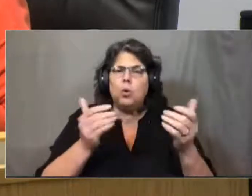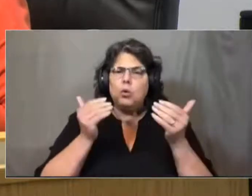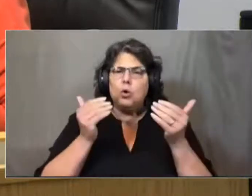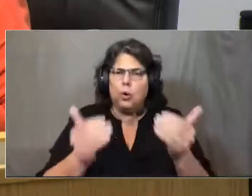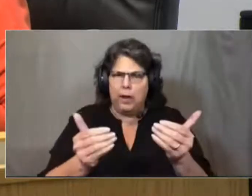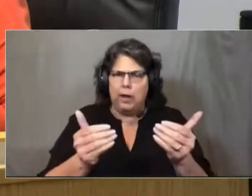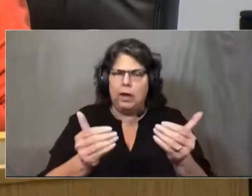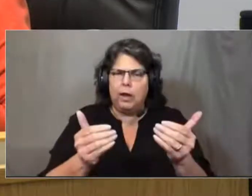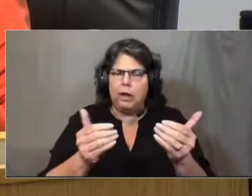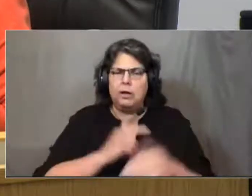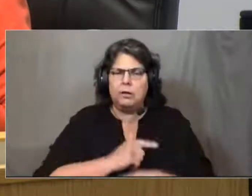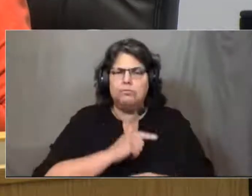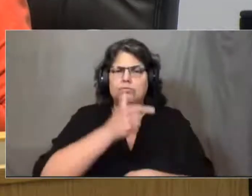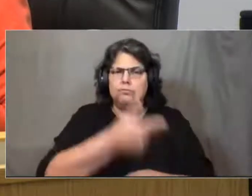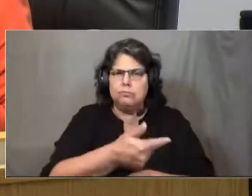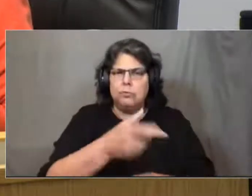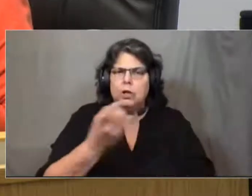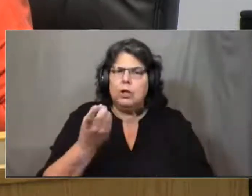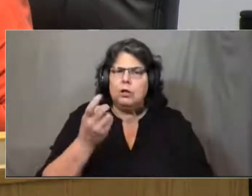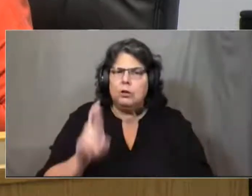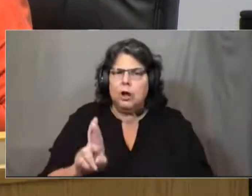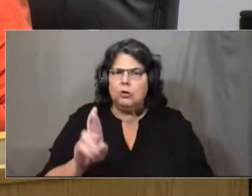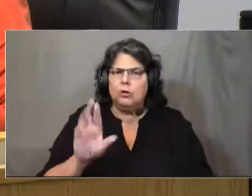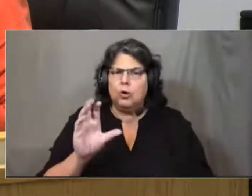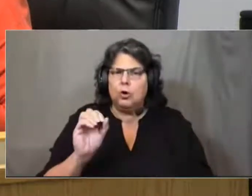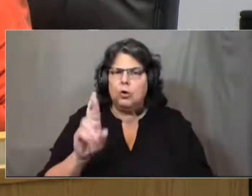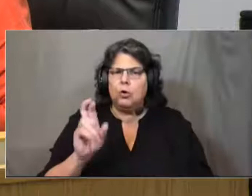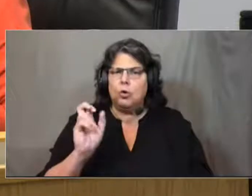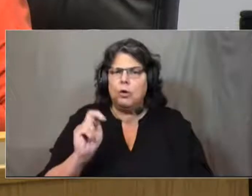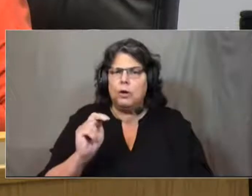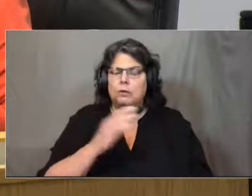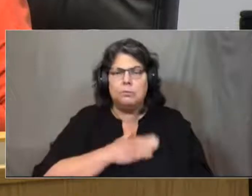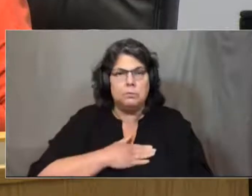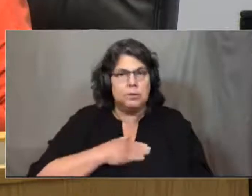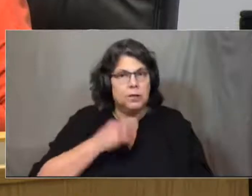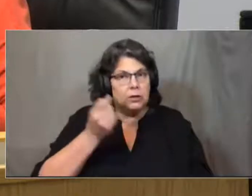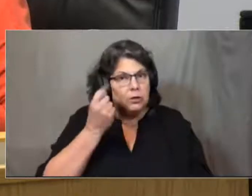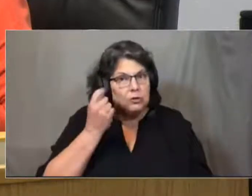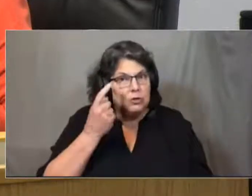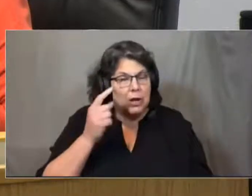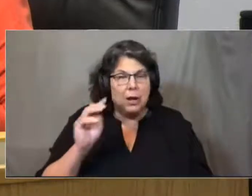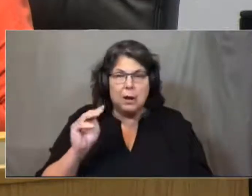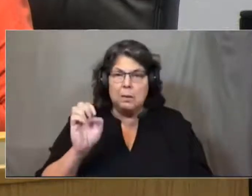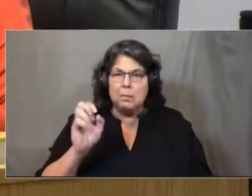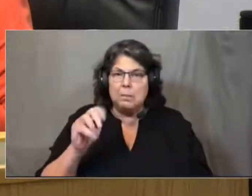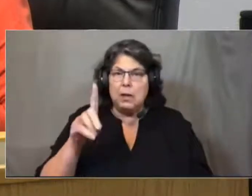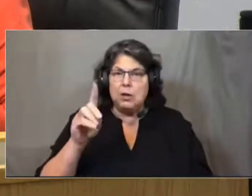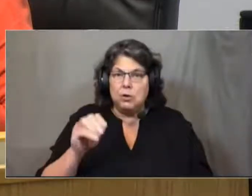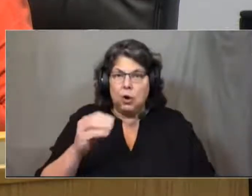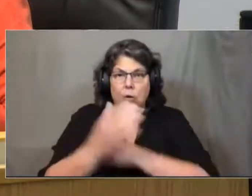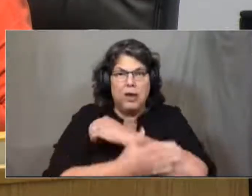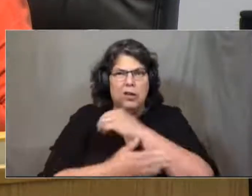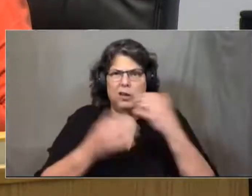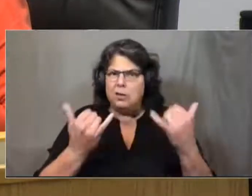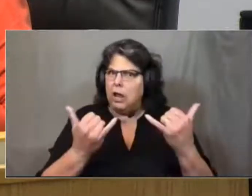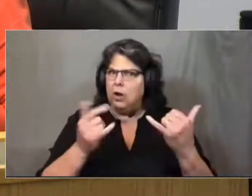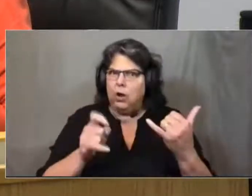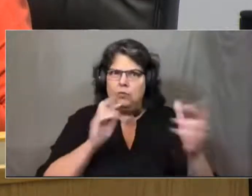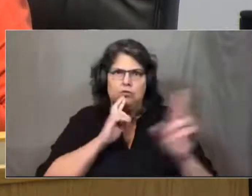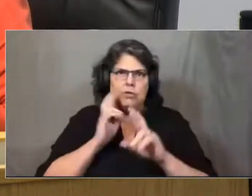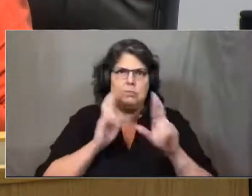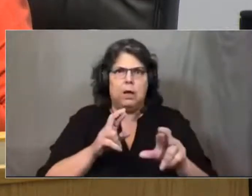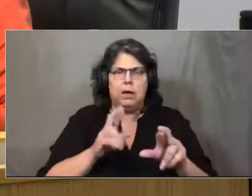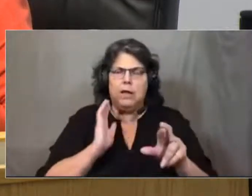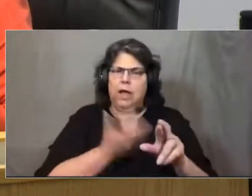go to Dr. Coren. Please know that, again, Mendocino County is in a response mode. We have our Department